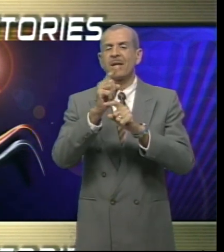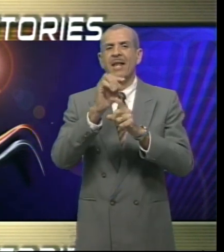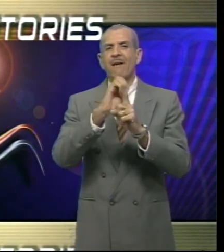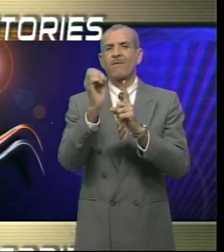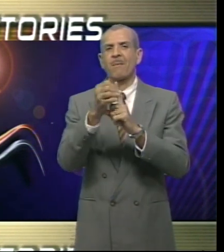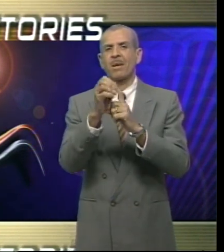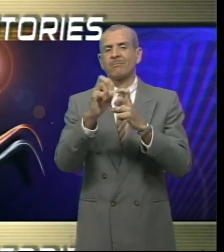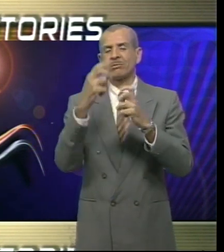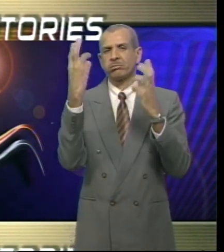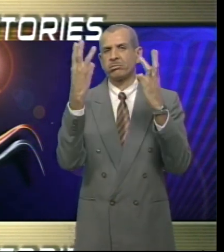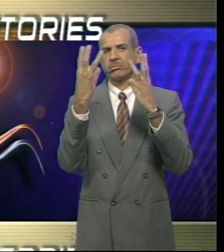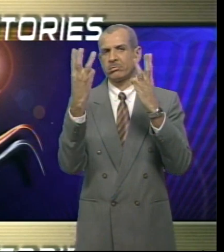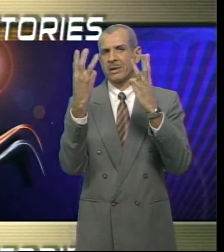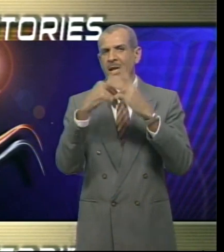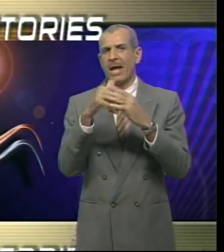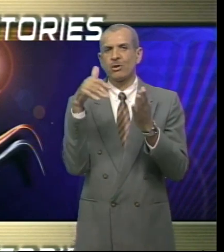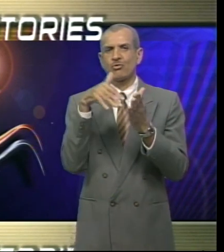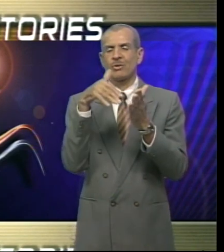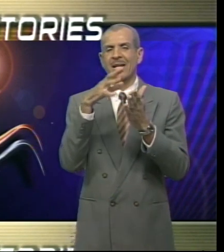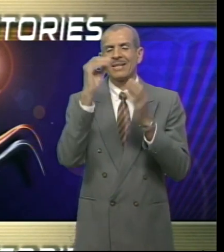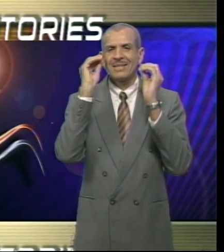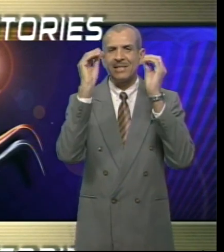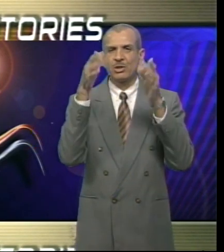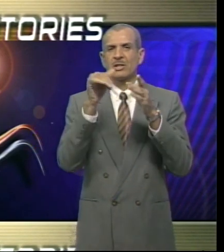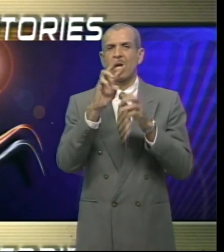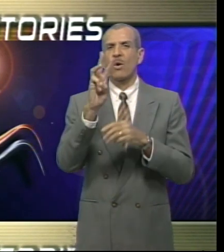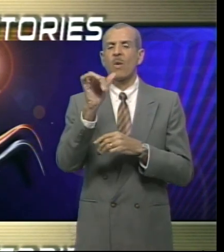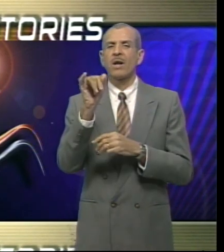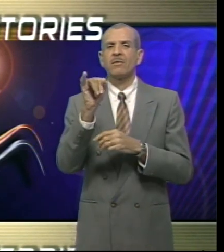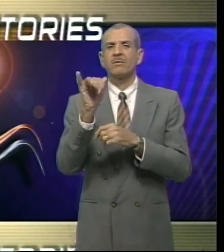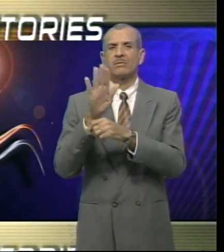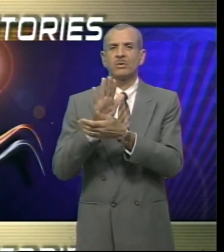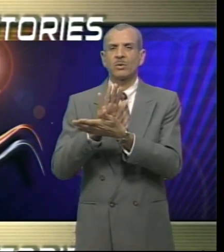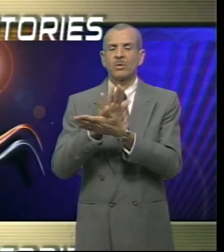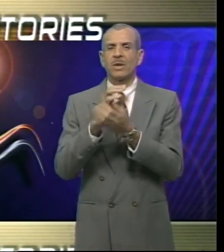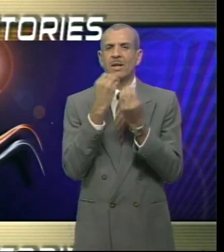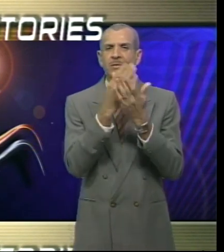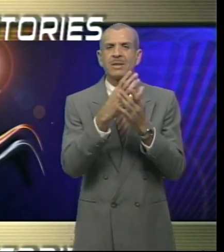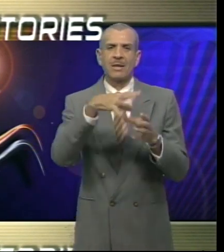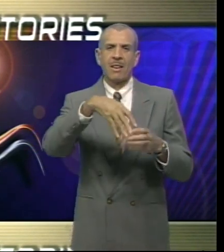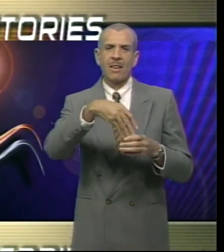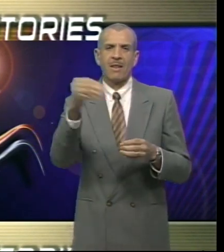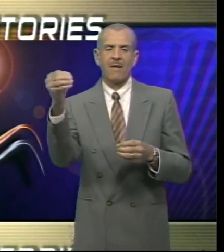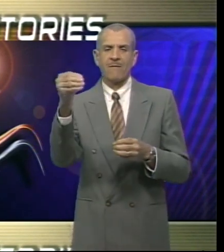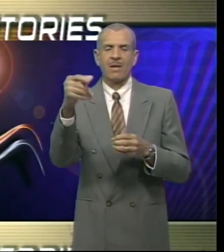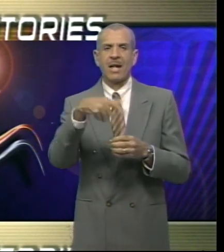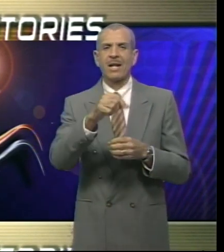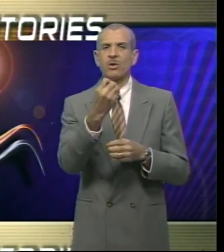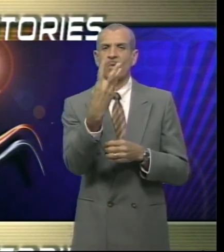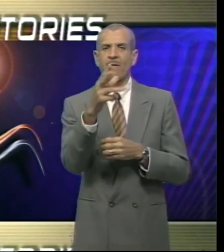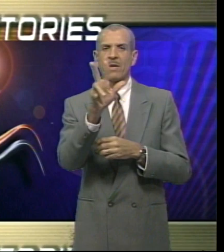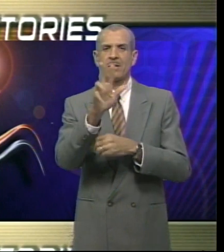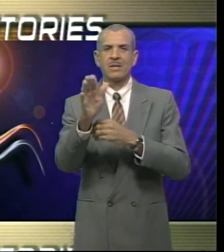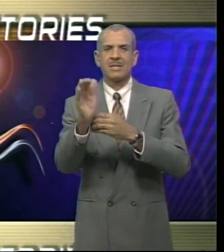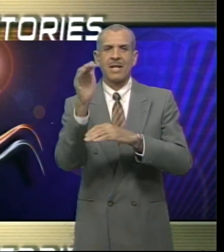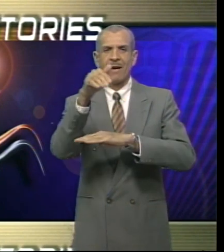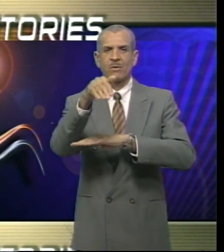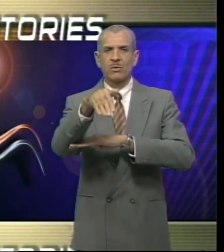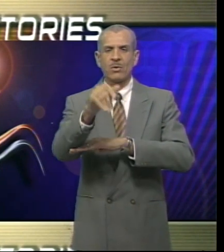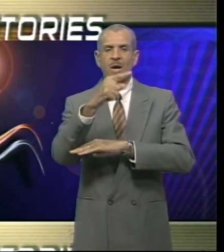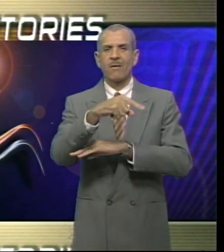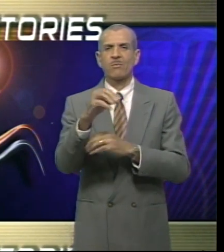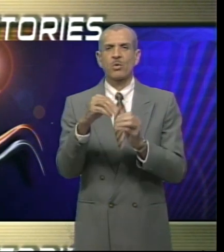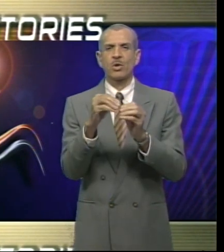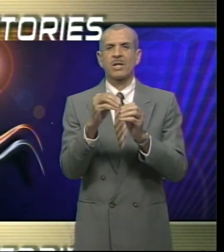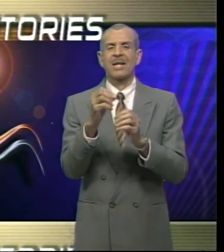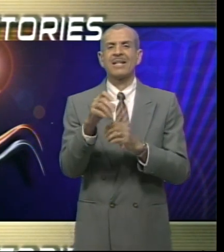environmental concerns. Students and teachers at the Waterford Institution were advised to leave the compound at 12:30 this afternoon after more